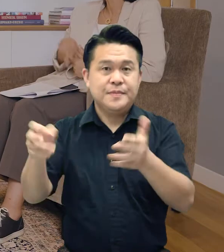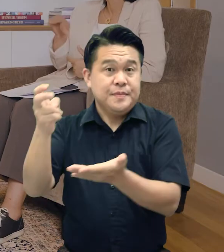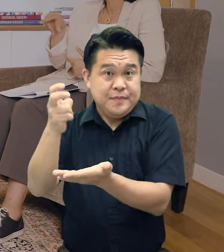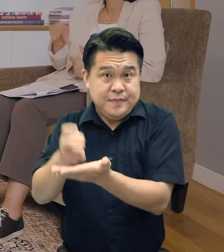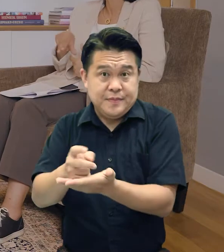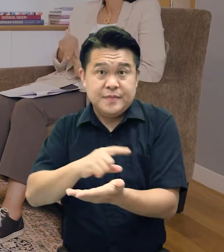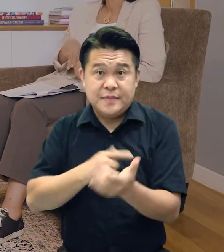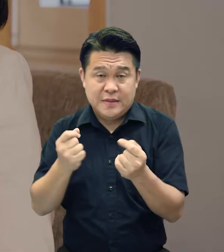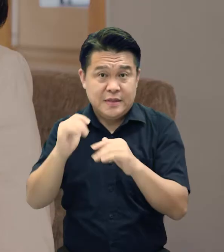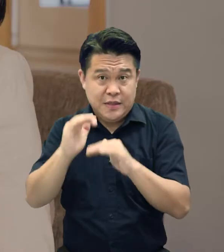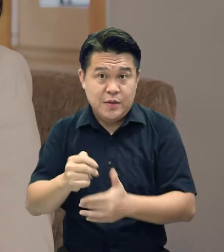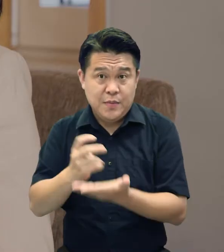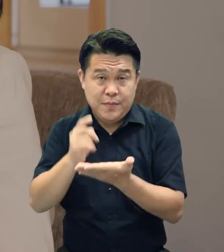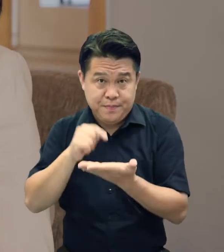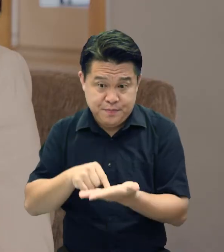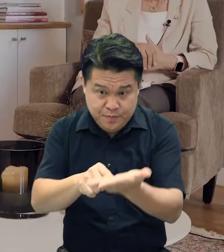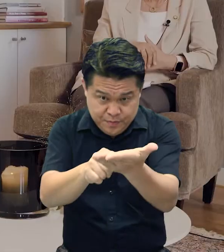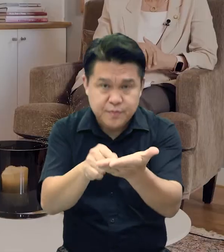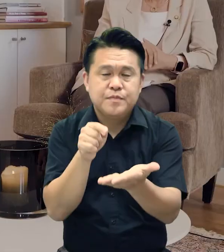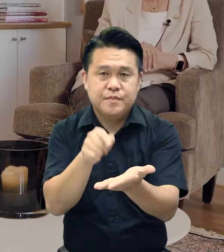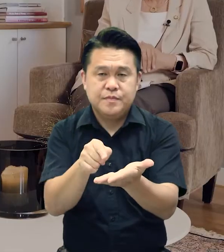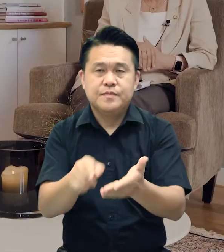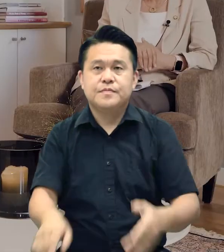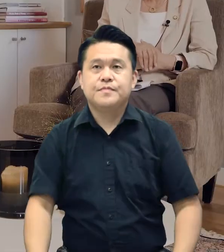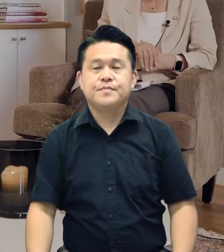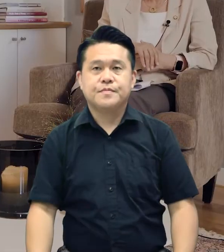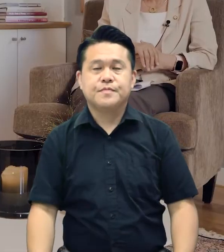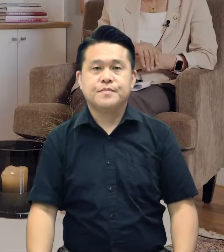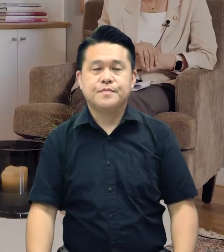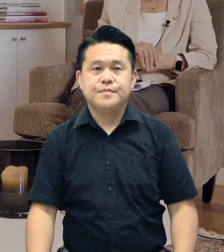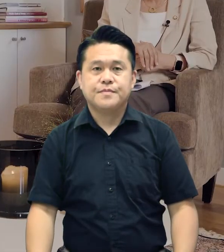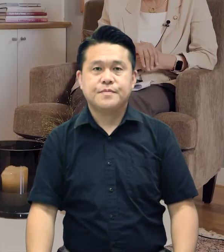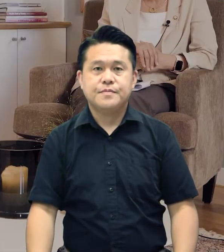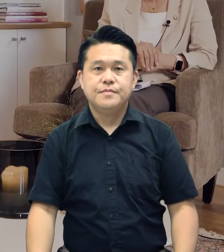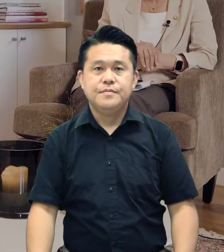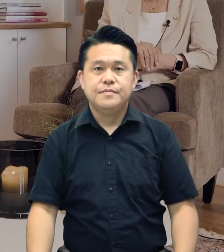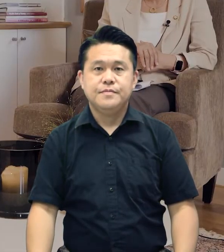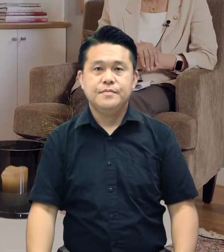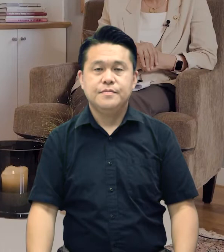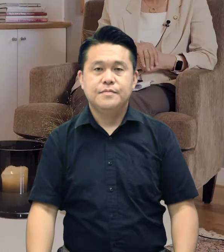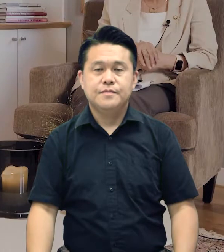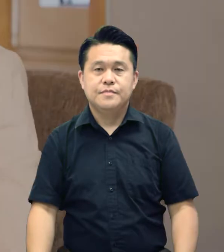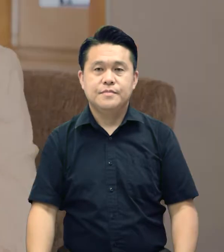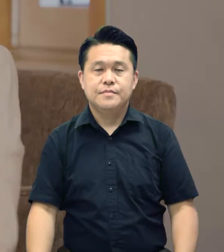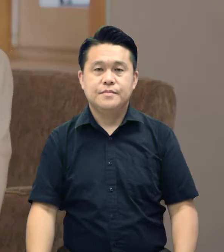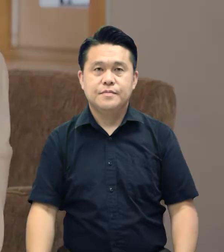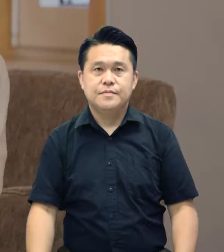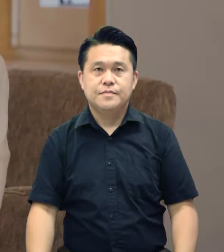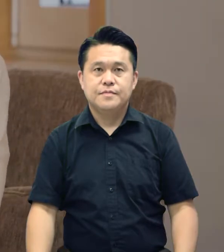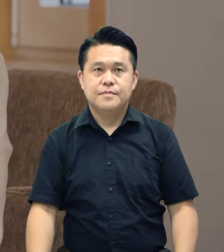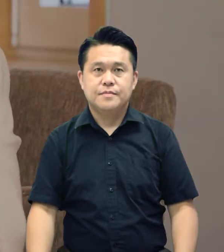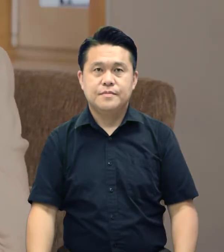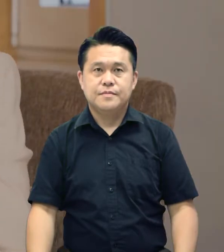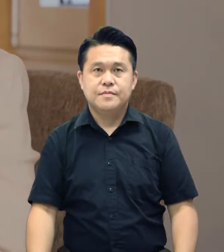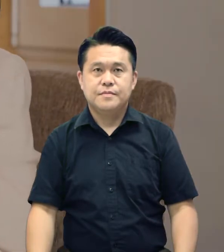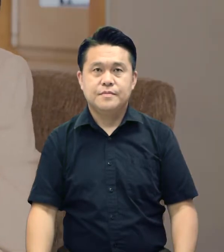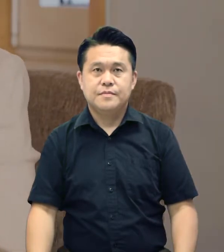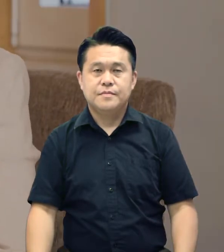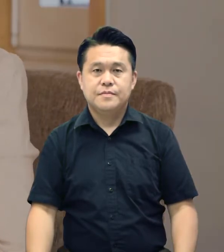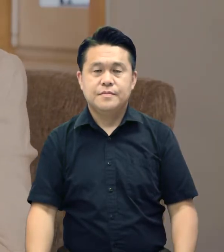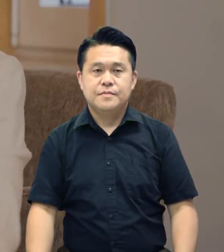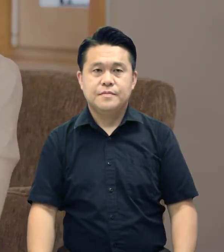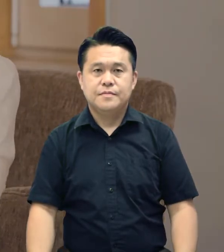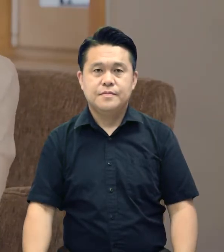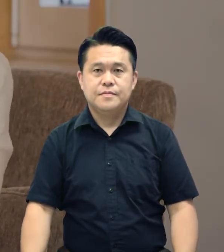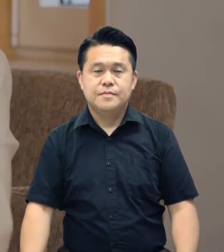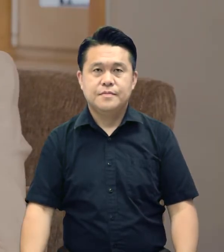proposed that we call it Equality Act, the law today, because it's the same